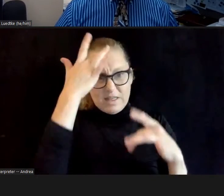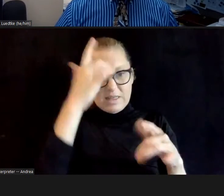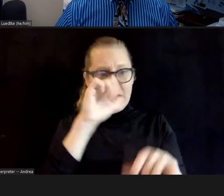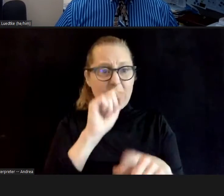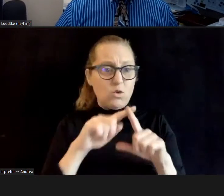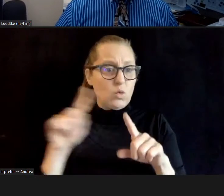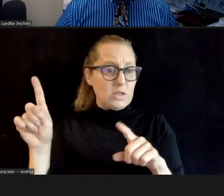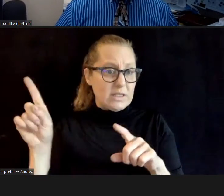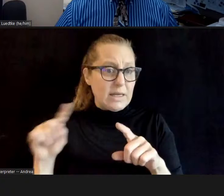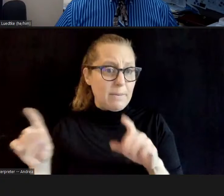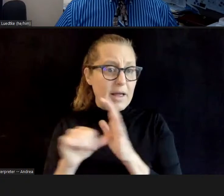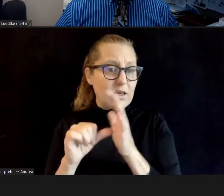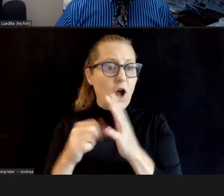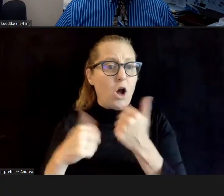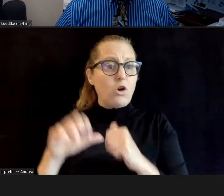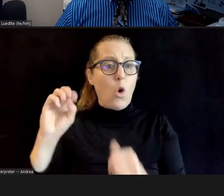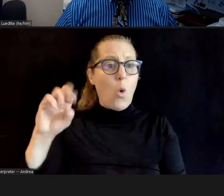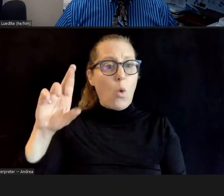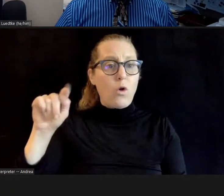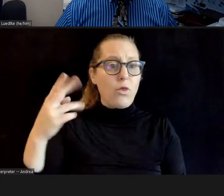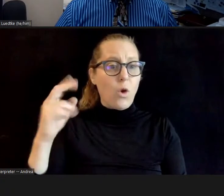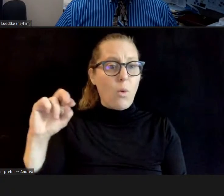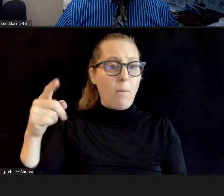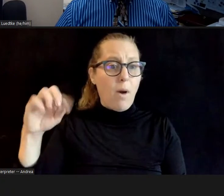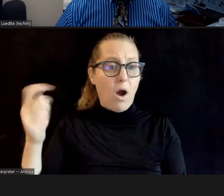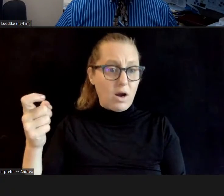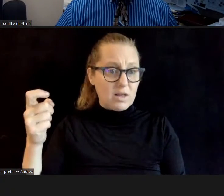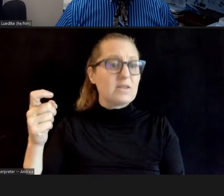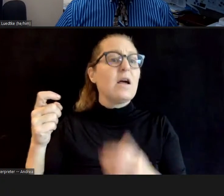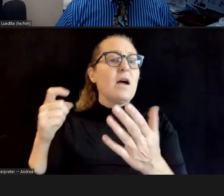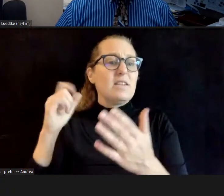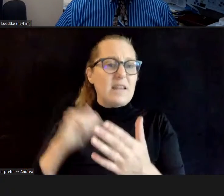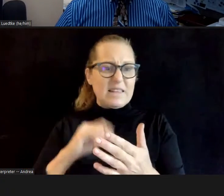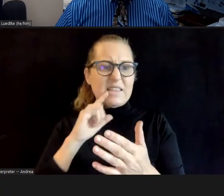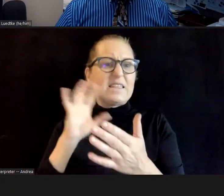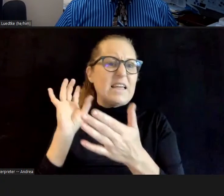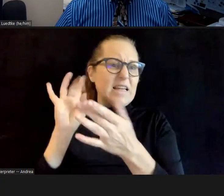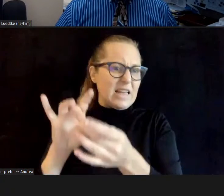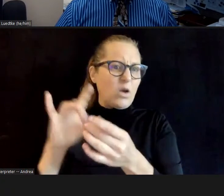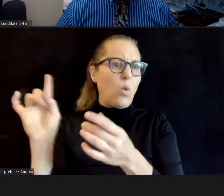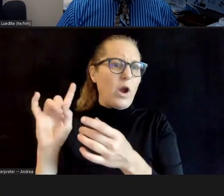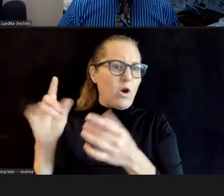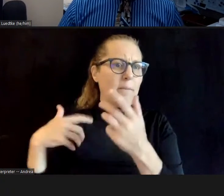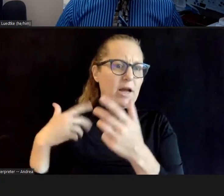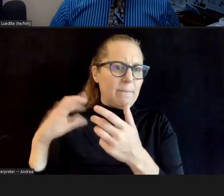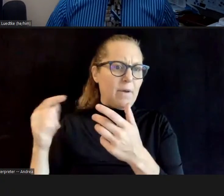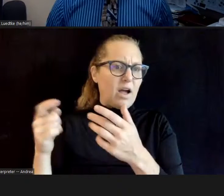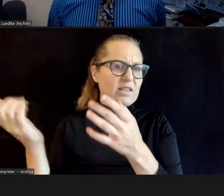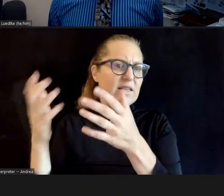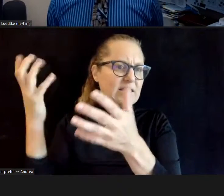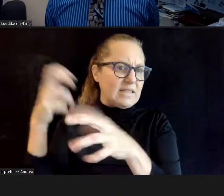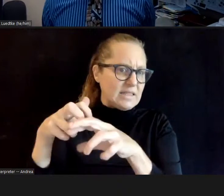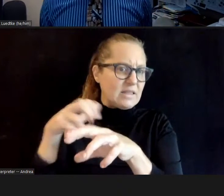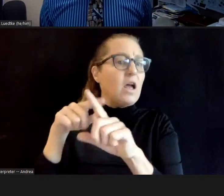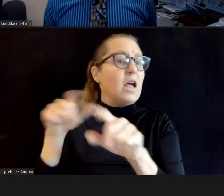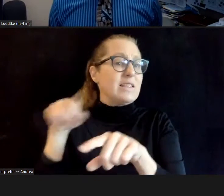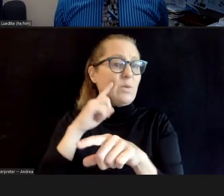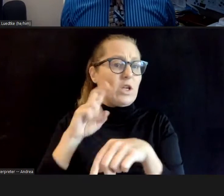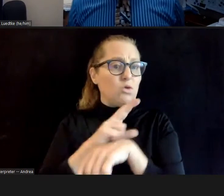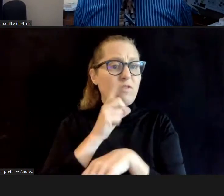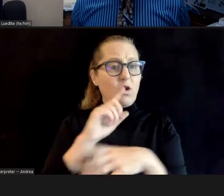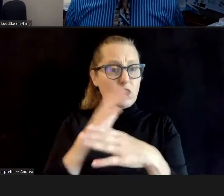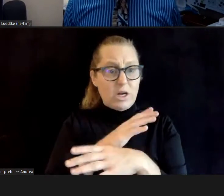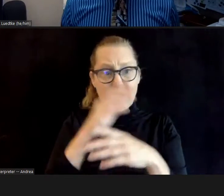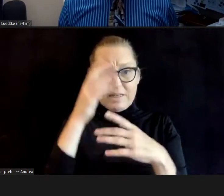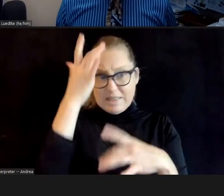pages under orthopox, which is the family where monkeypox sits. It was used for sharing disease information